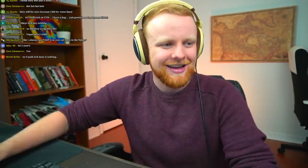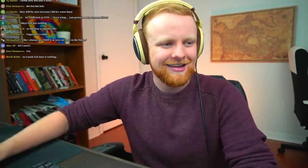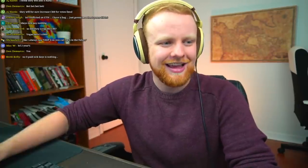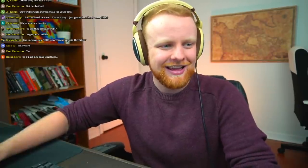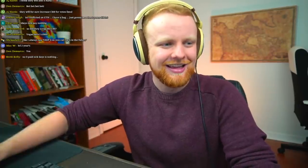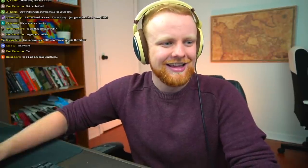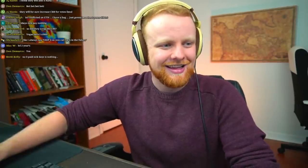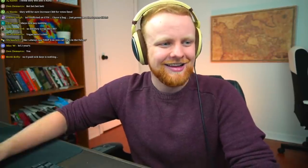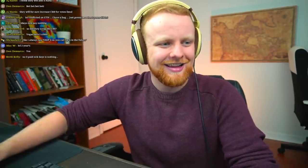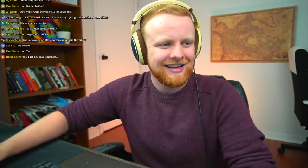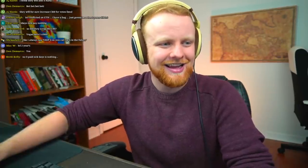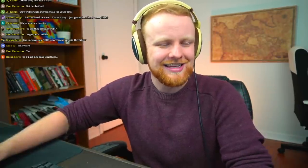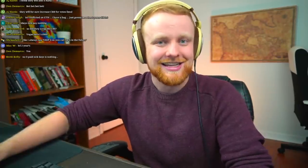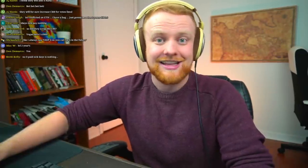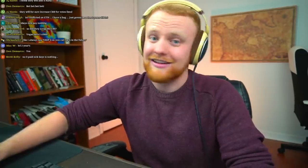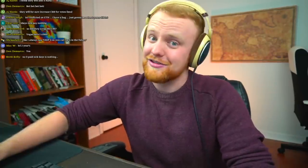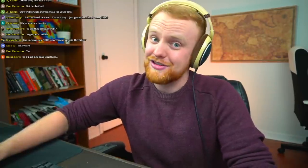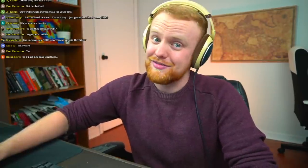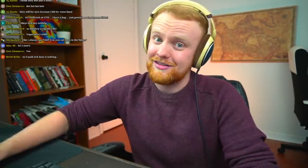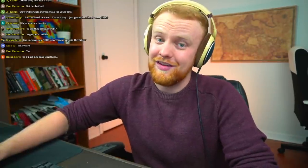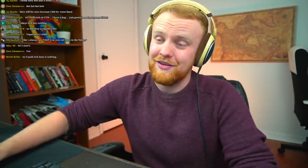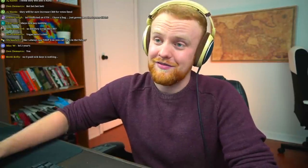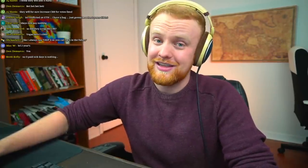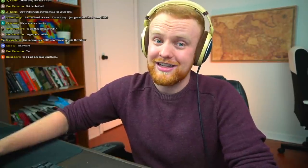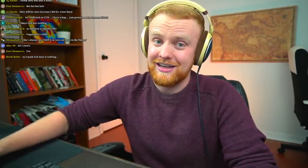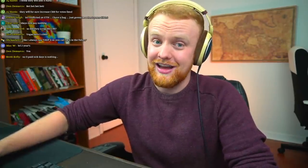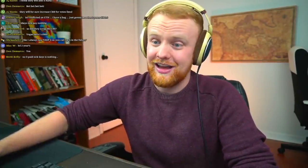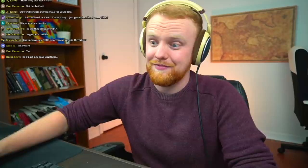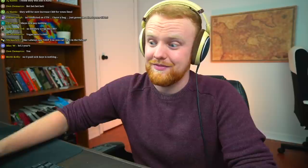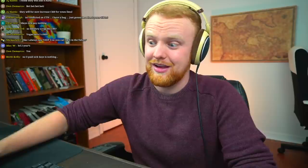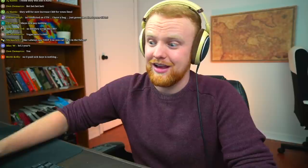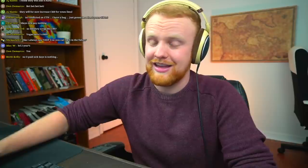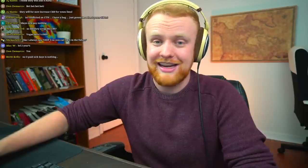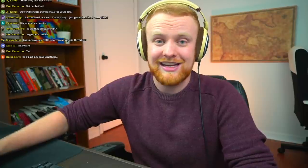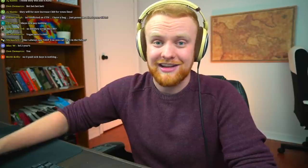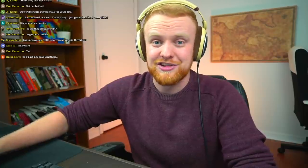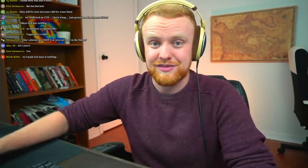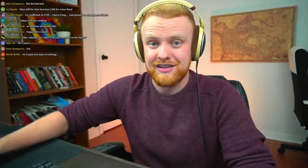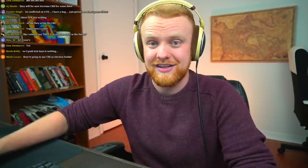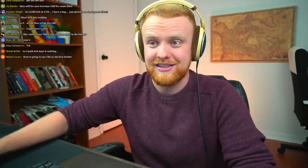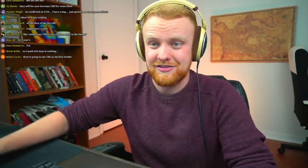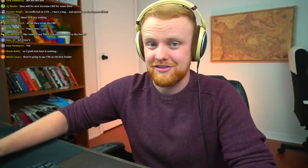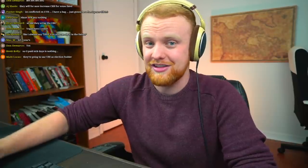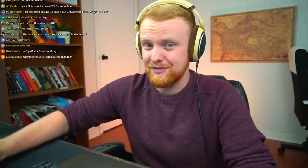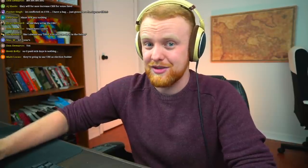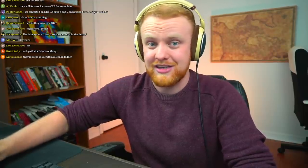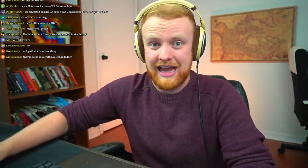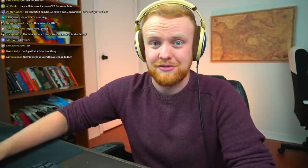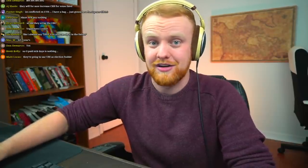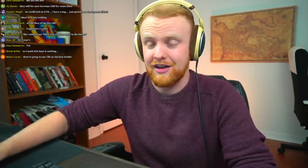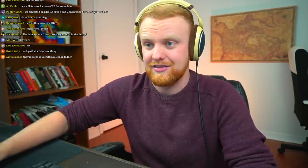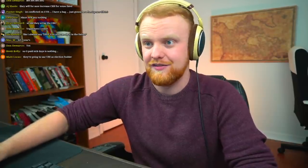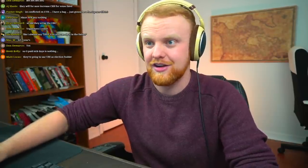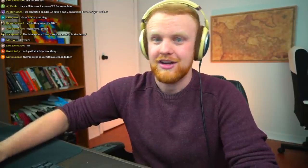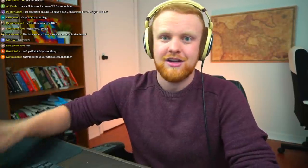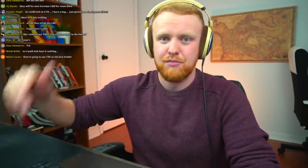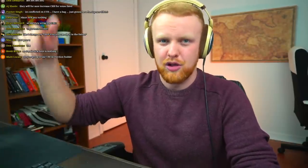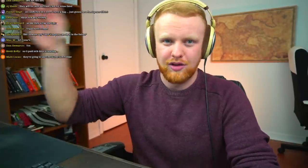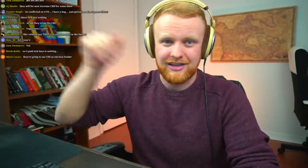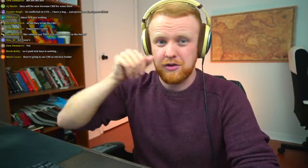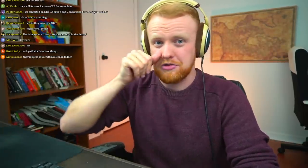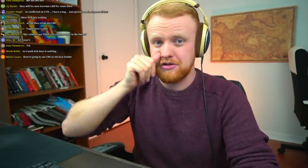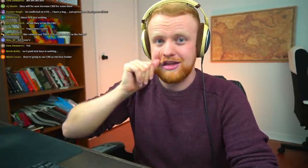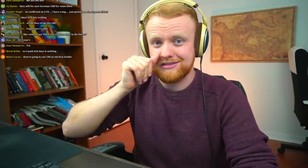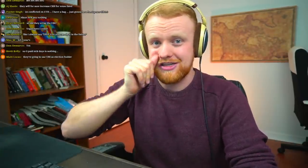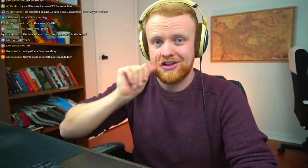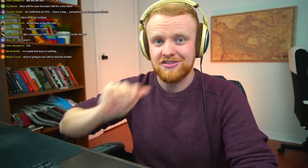Pete. Okay, nice. There's some. If you're investing in Canadian eligible dividends, there's certainly some good tax write-offs. If you're below